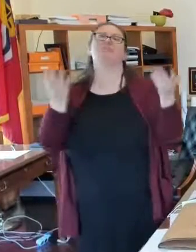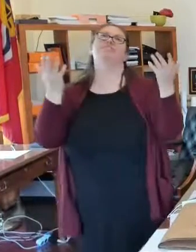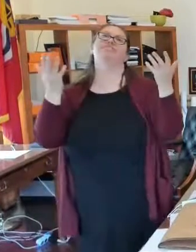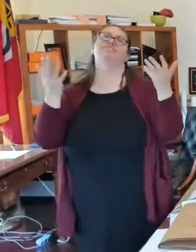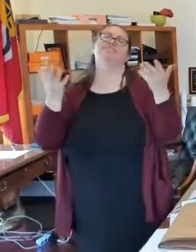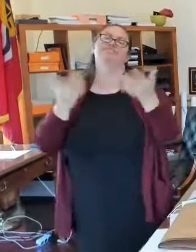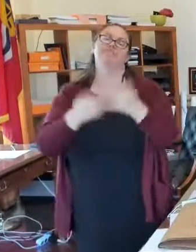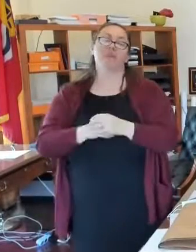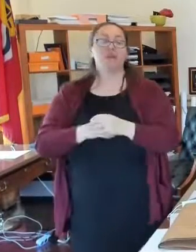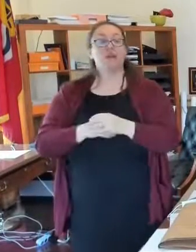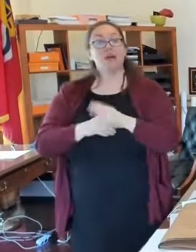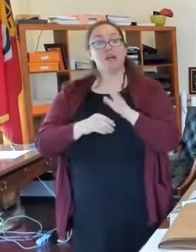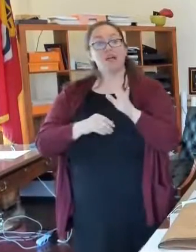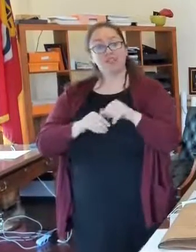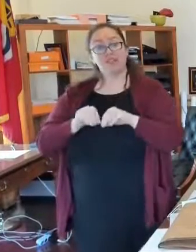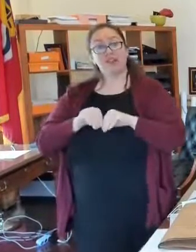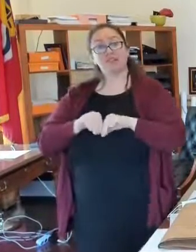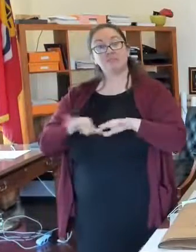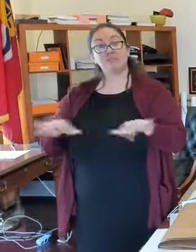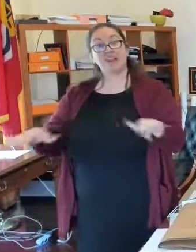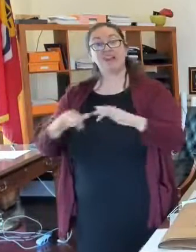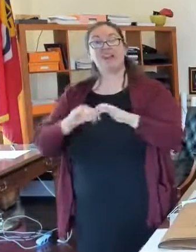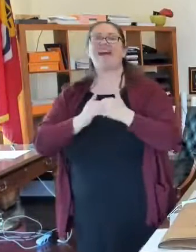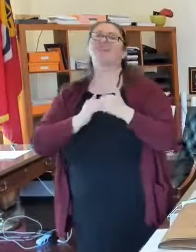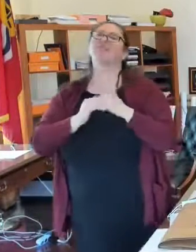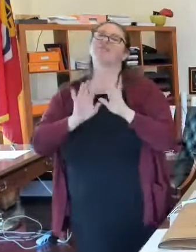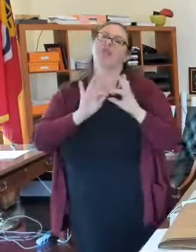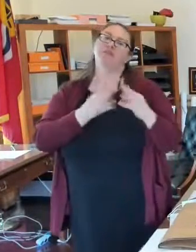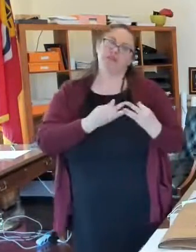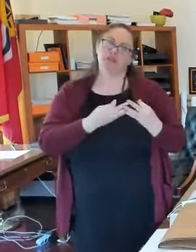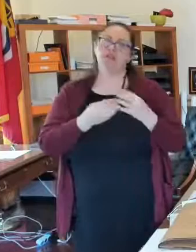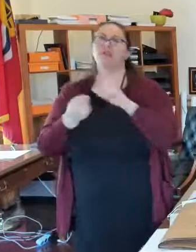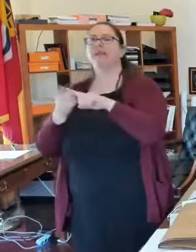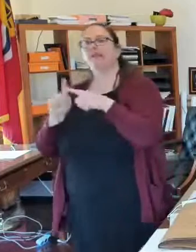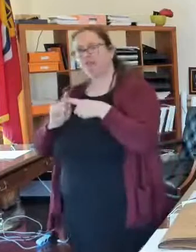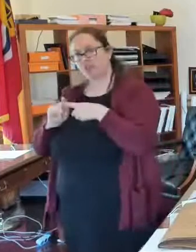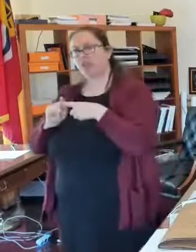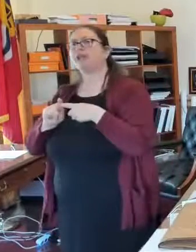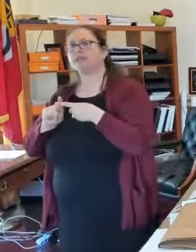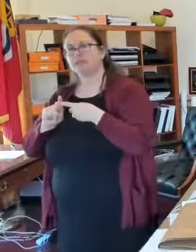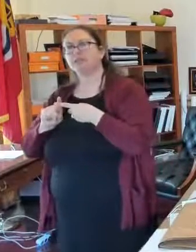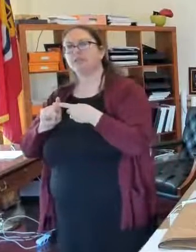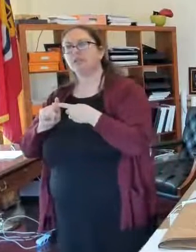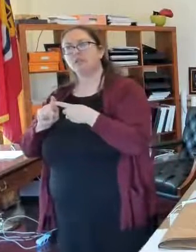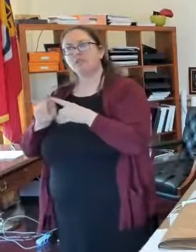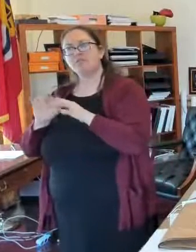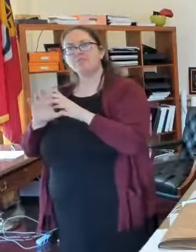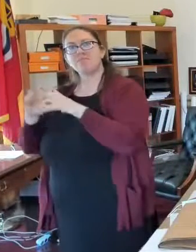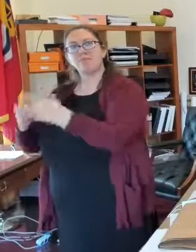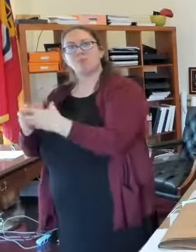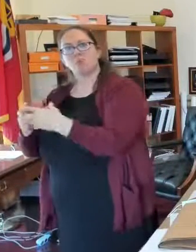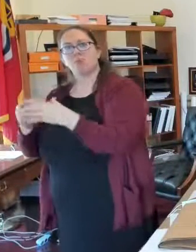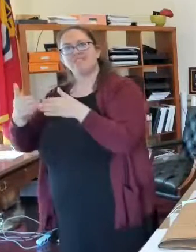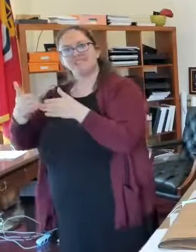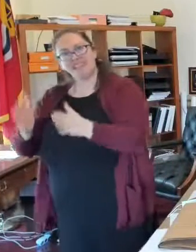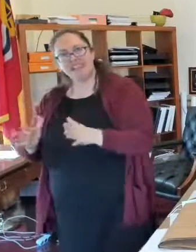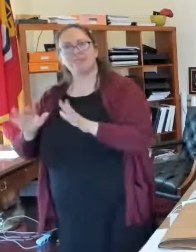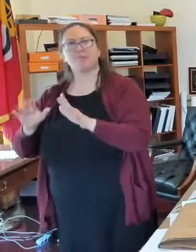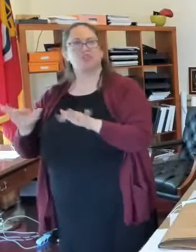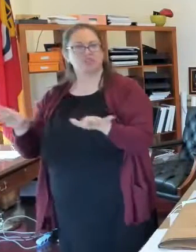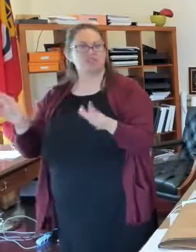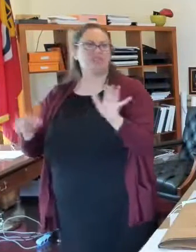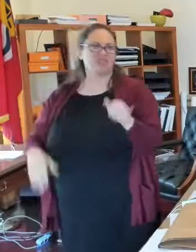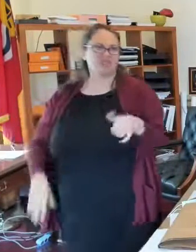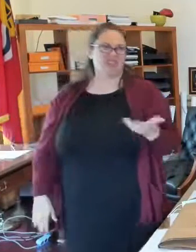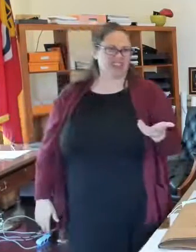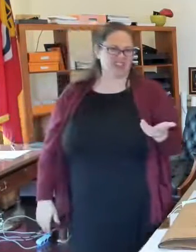that the spread is happening primarily among family and friends, friend groups, neighbors, etc. We